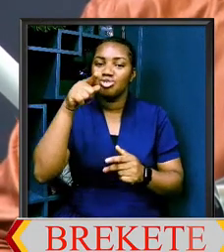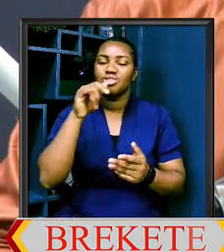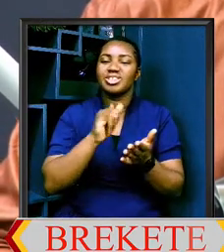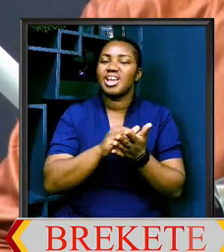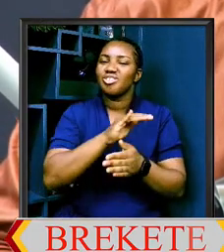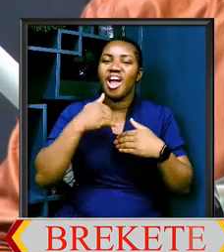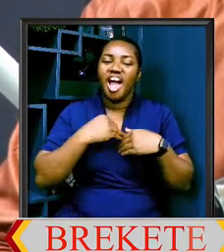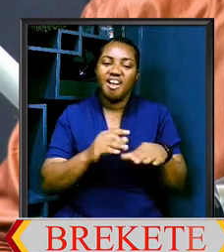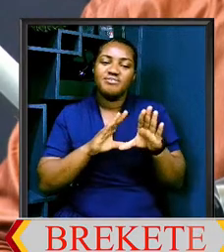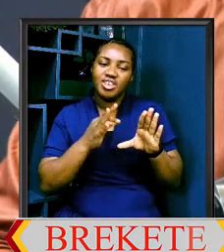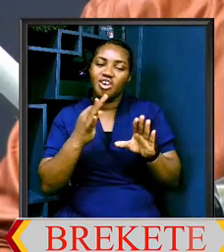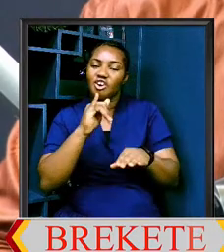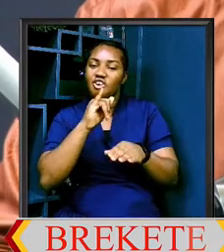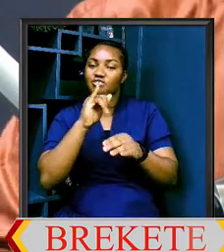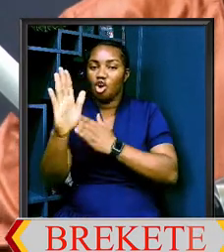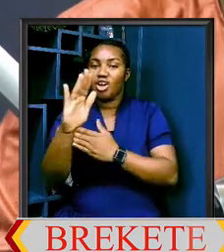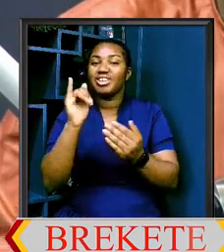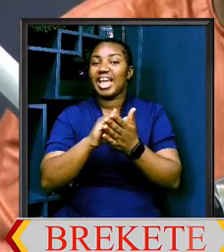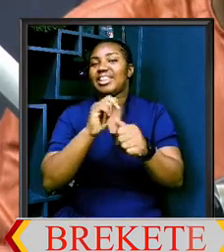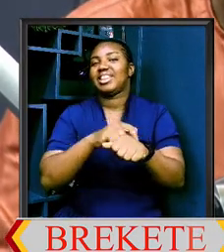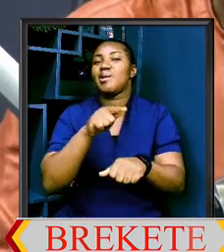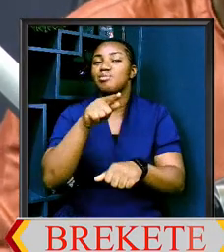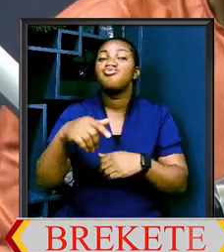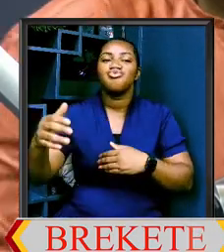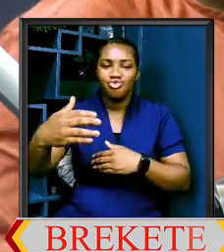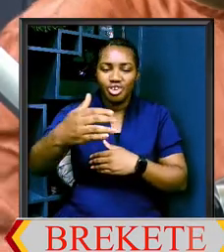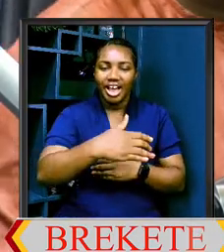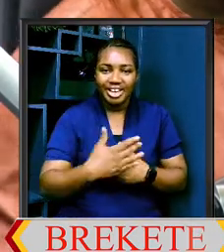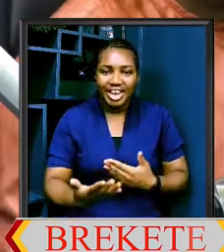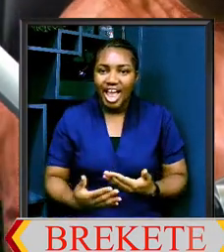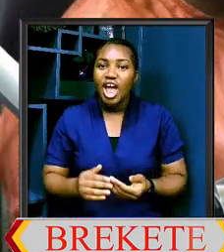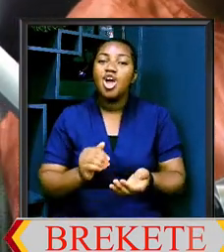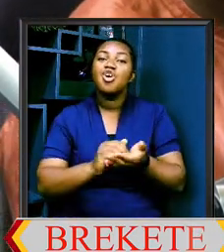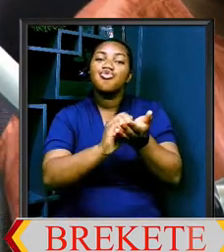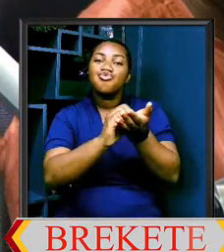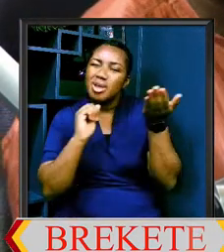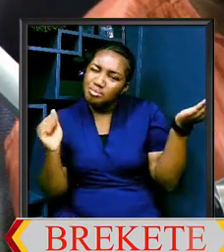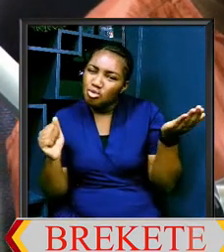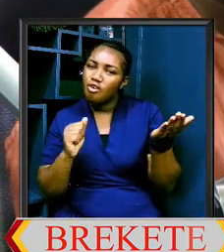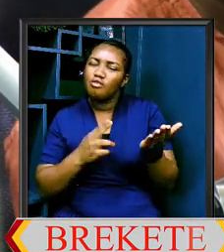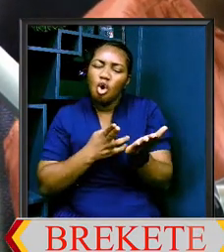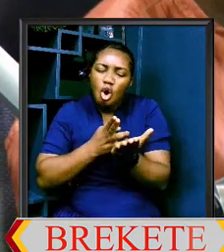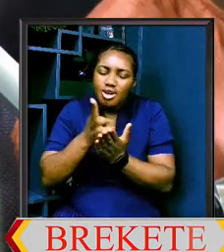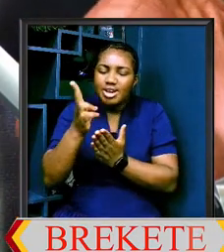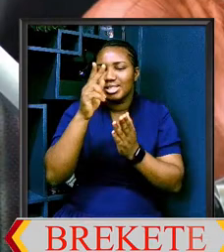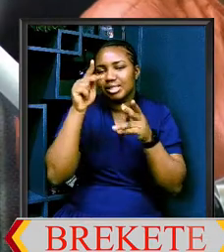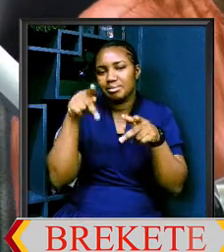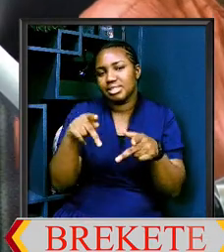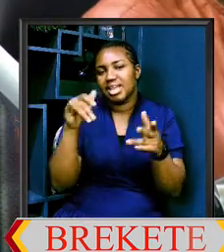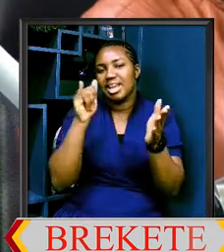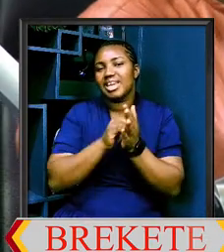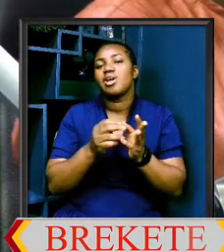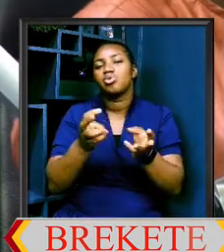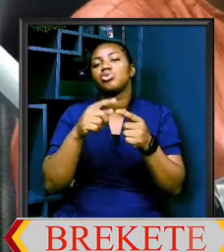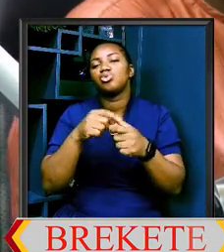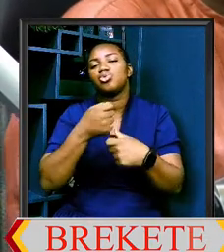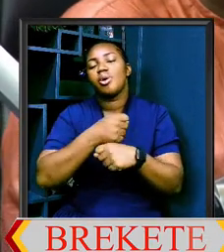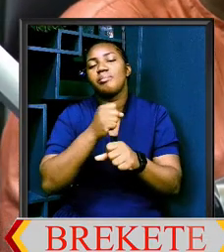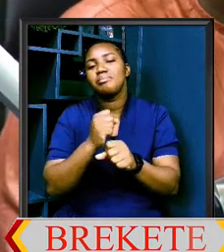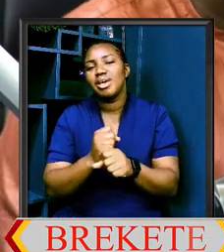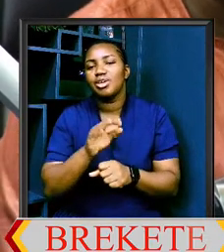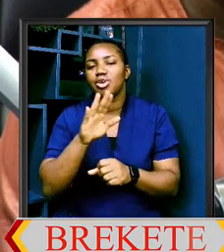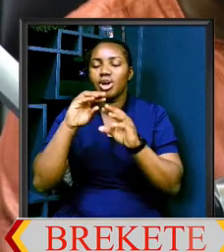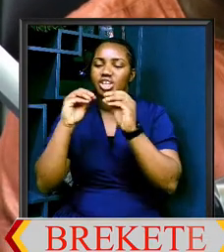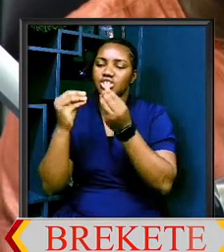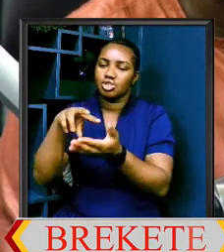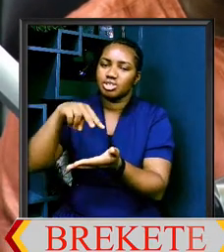of God at that time. Yes, sir. Una can't gather. Remove honest person where one make una